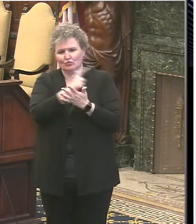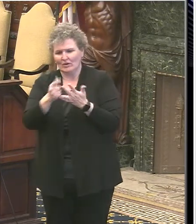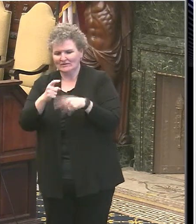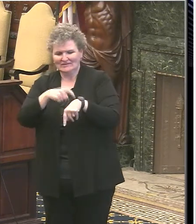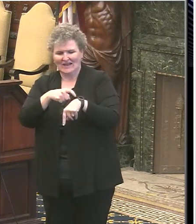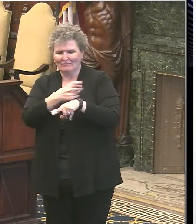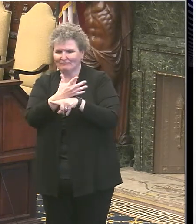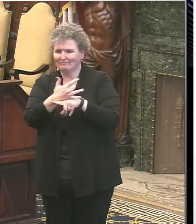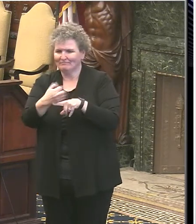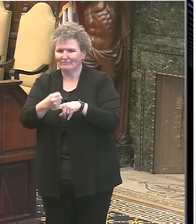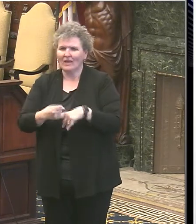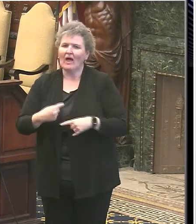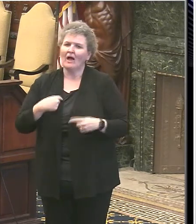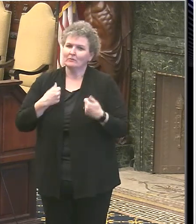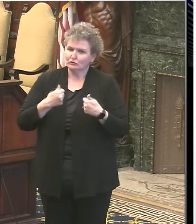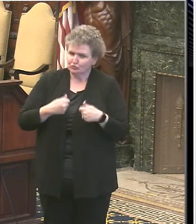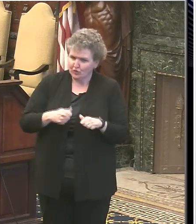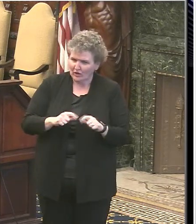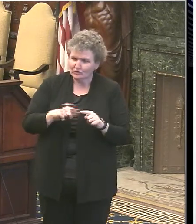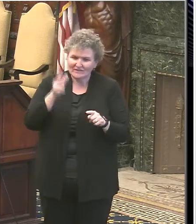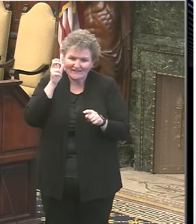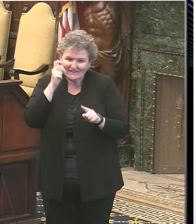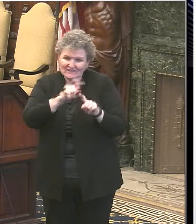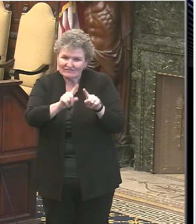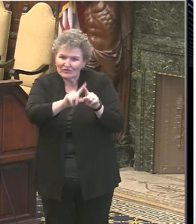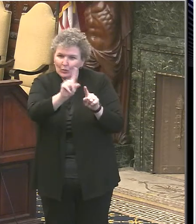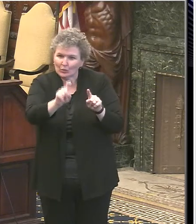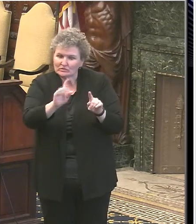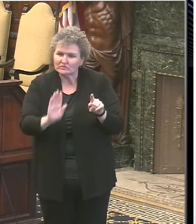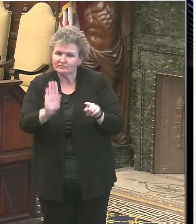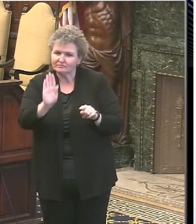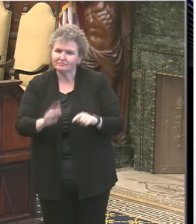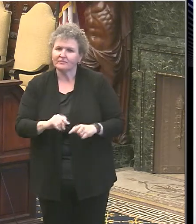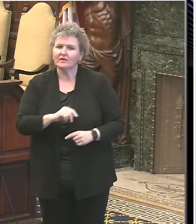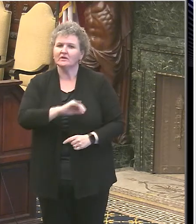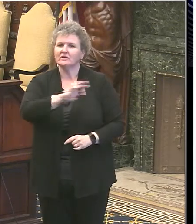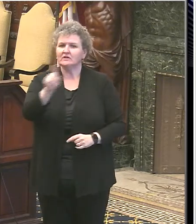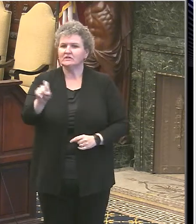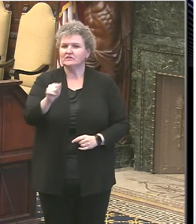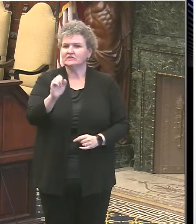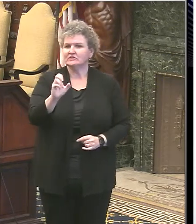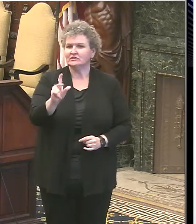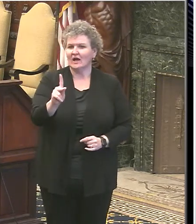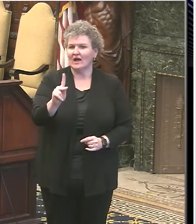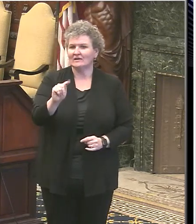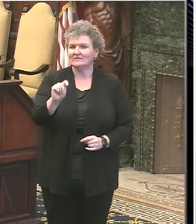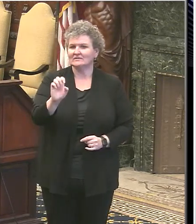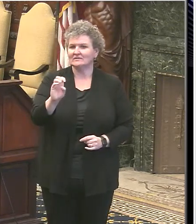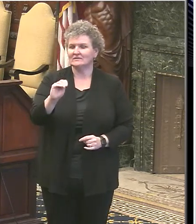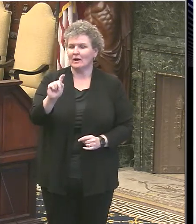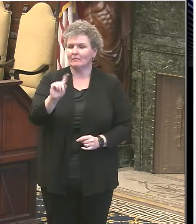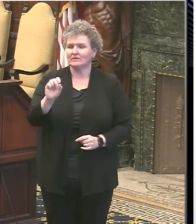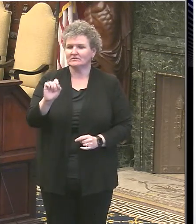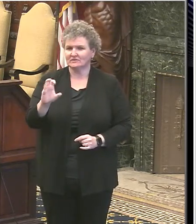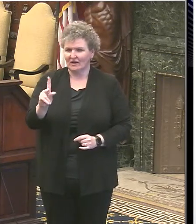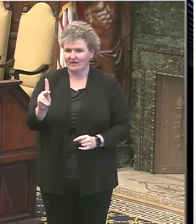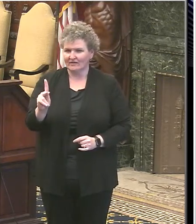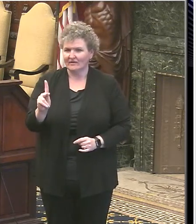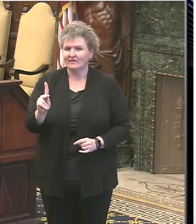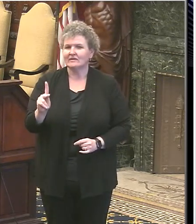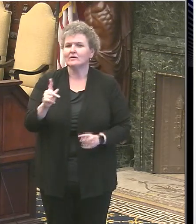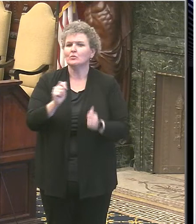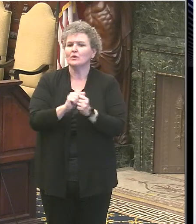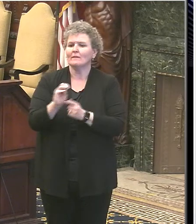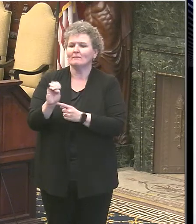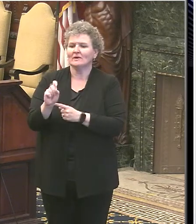to squeeze in all the folks who have their hands raised. Now let's go next to Jack Tomzik of Metro. Yes,